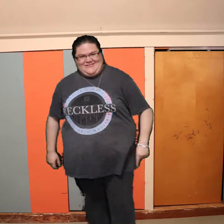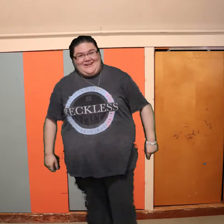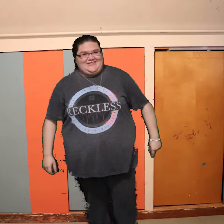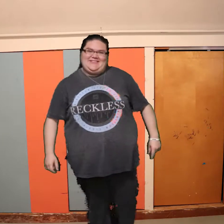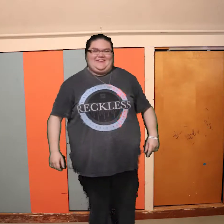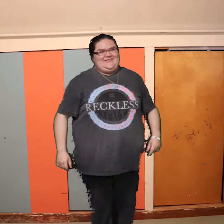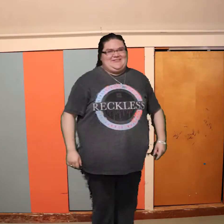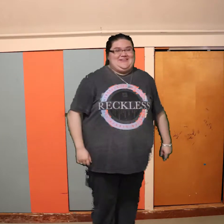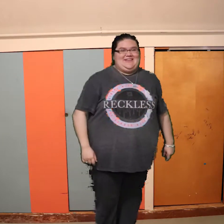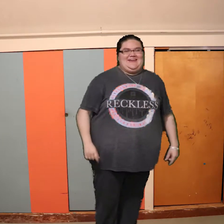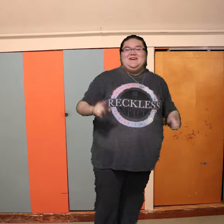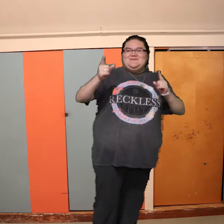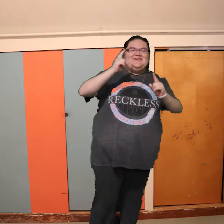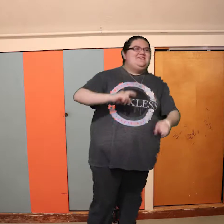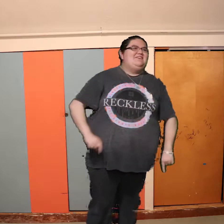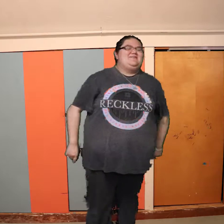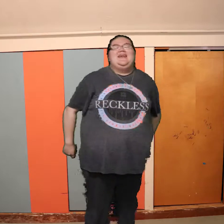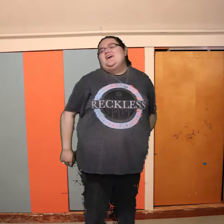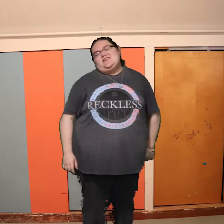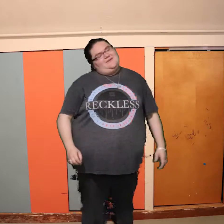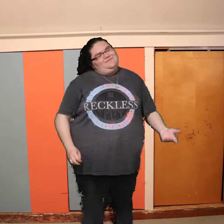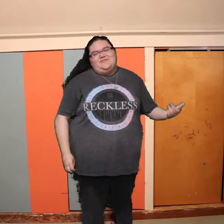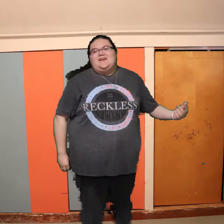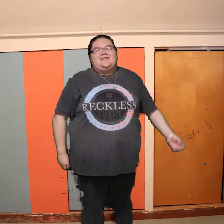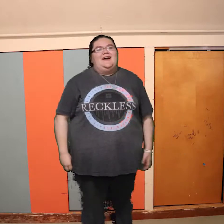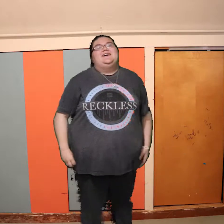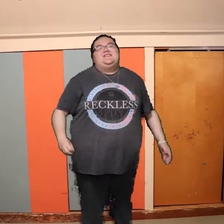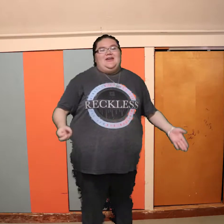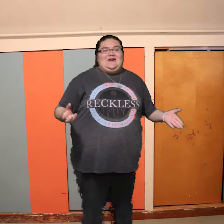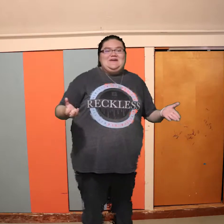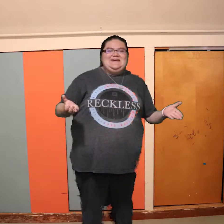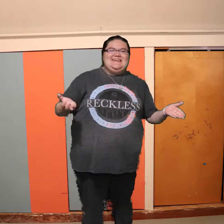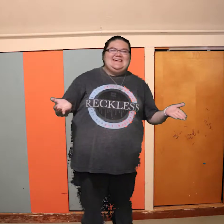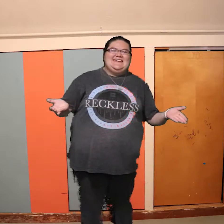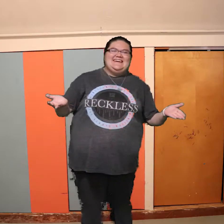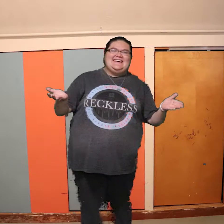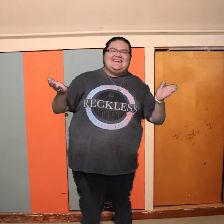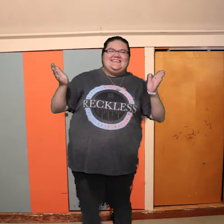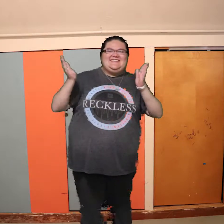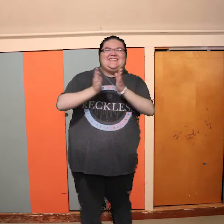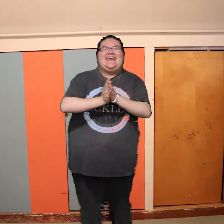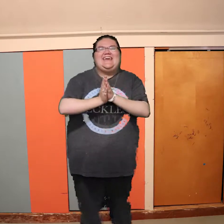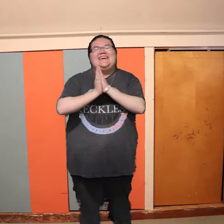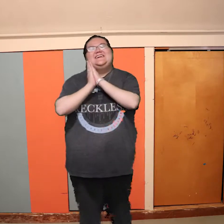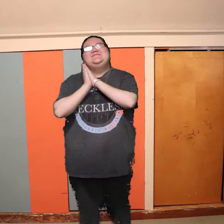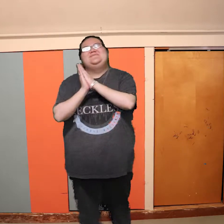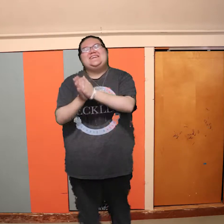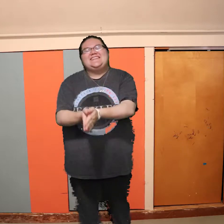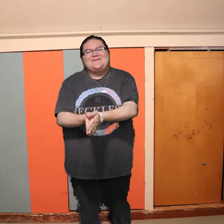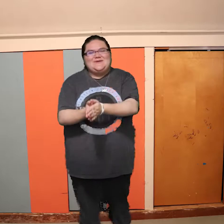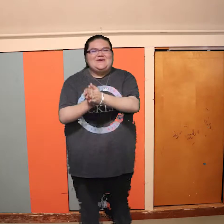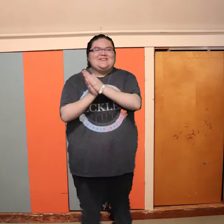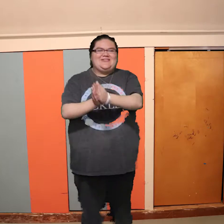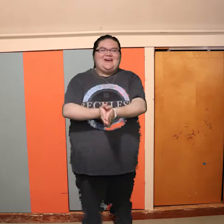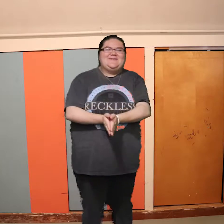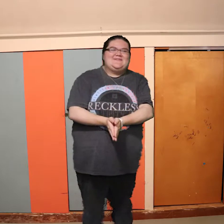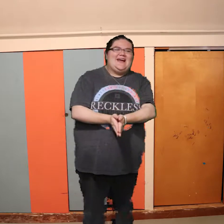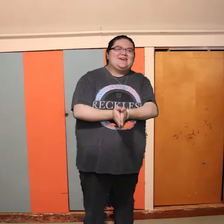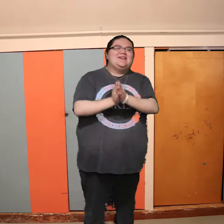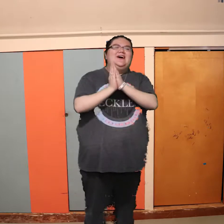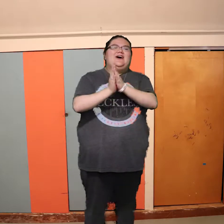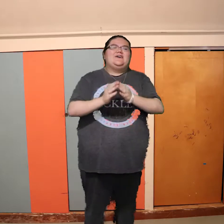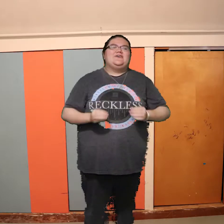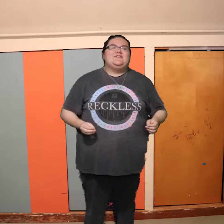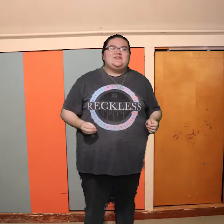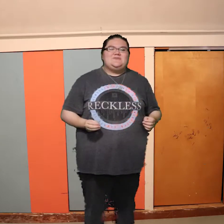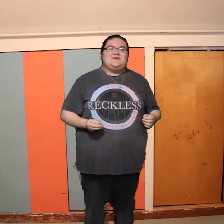you'll see why I said that obviously in a second, but you know what I mean. So today, me and the boys on